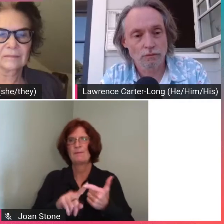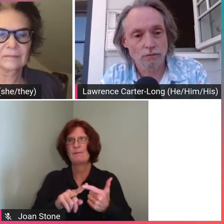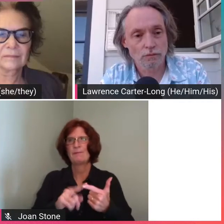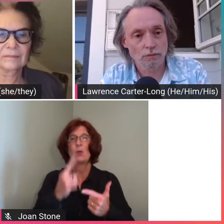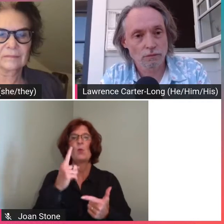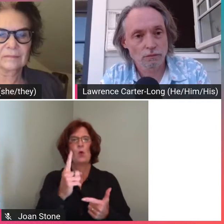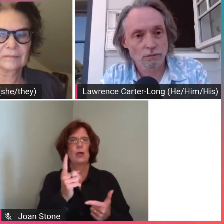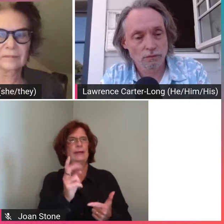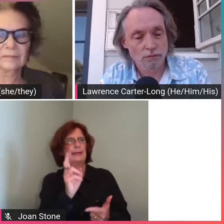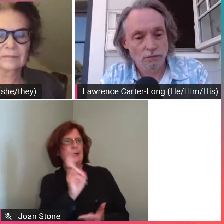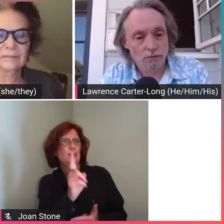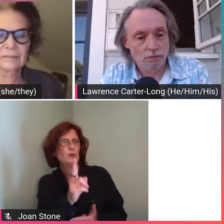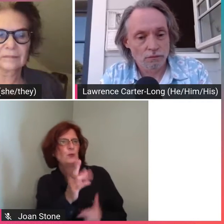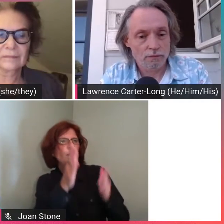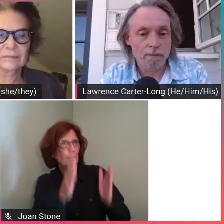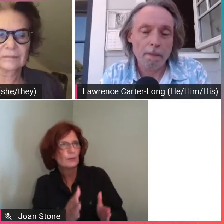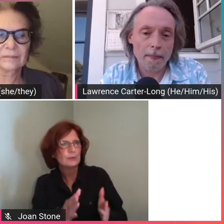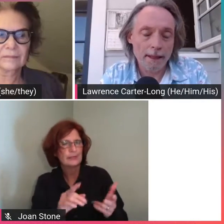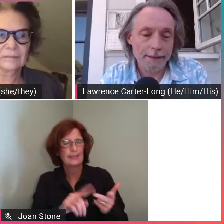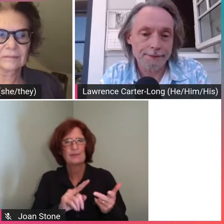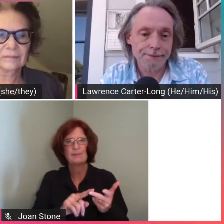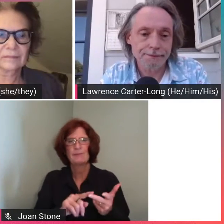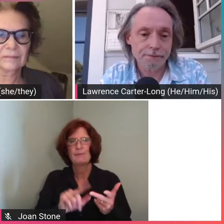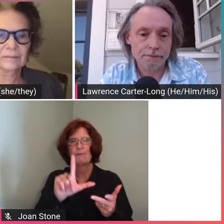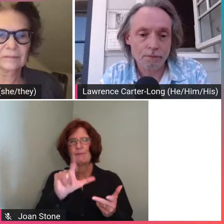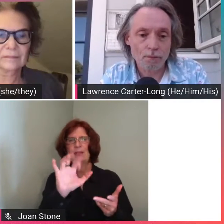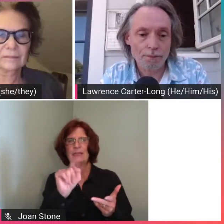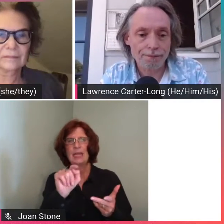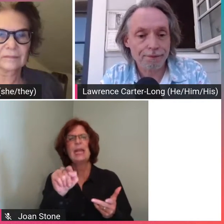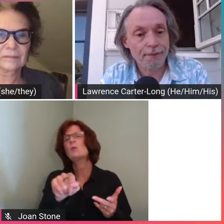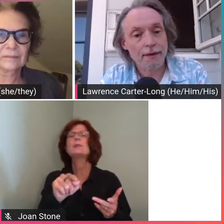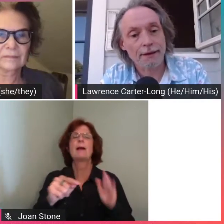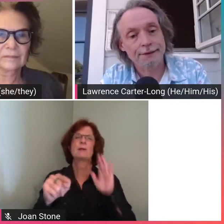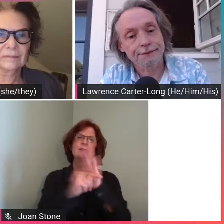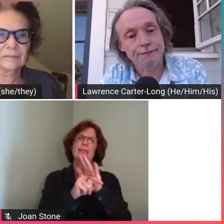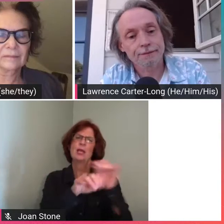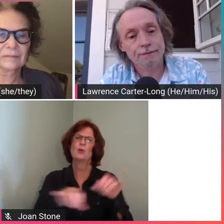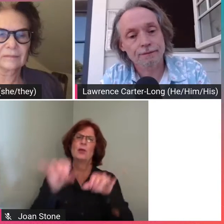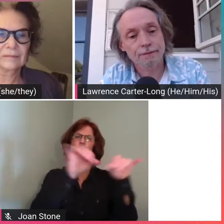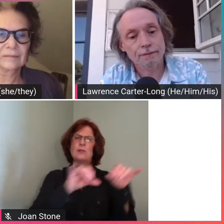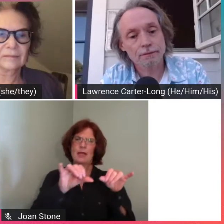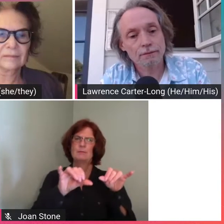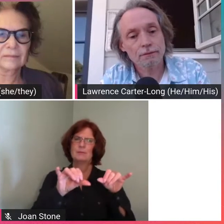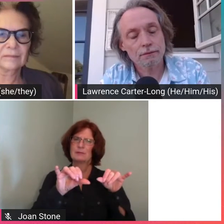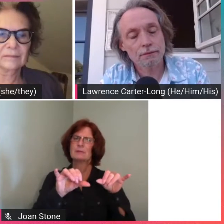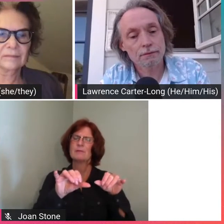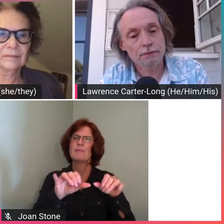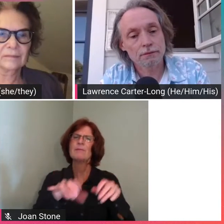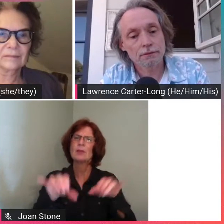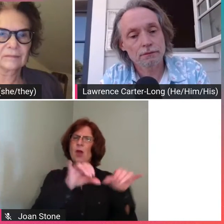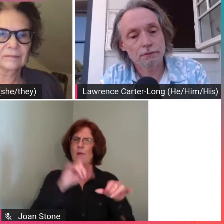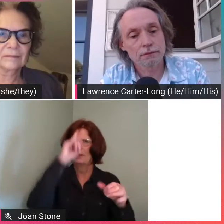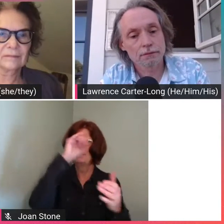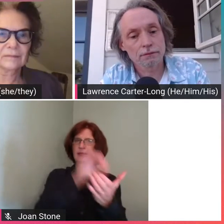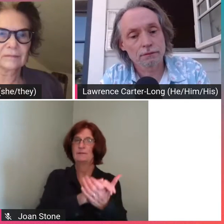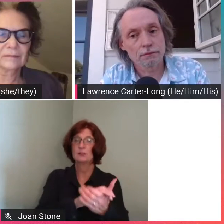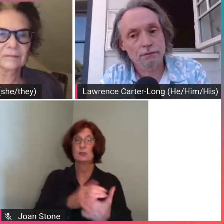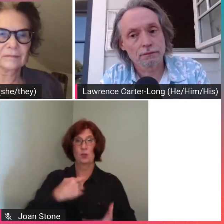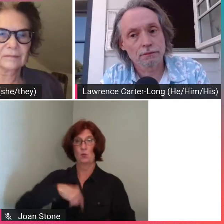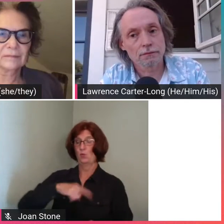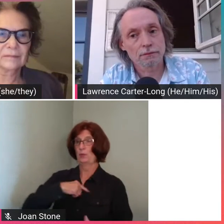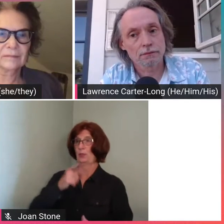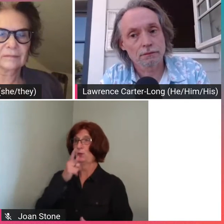historian, maybe a little bit in literature, but it was all around stereotypes. So those of us who were disabled artists